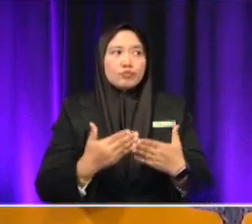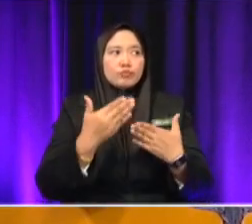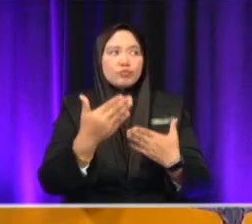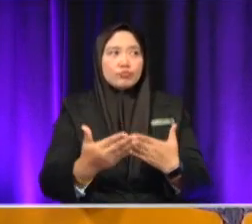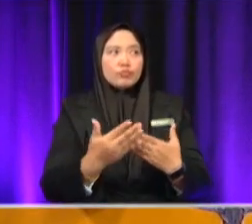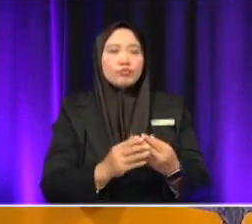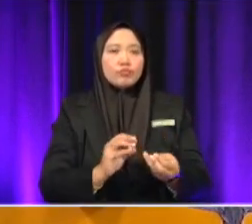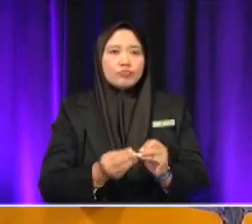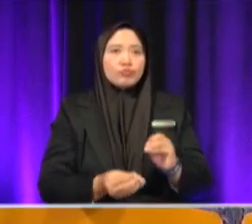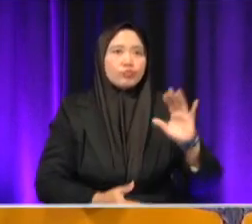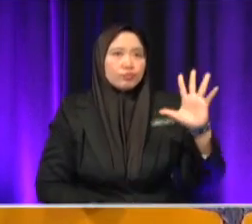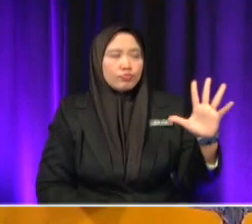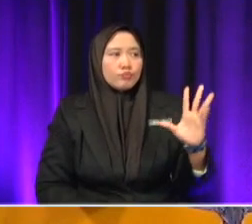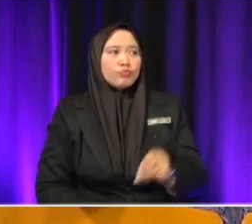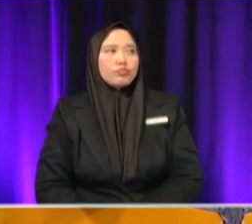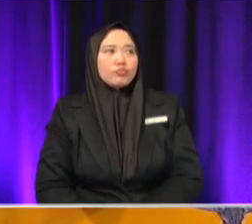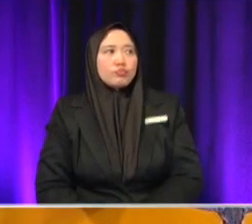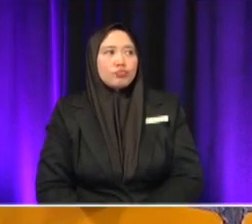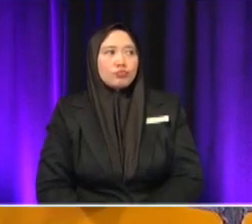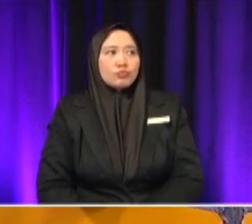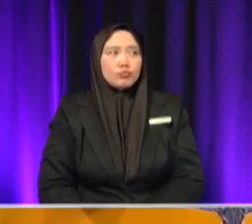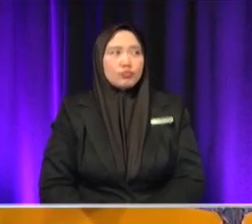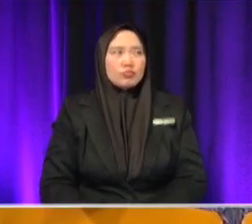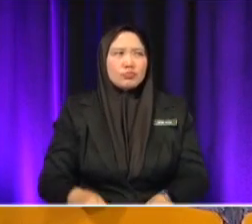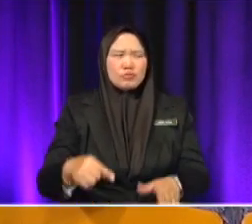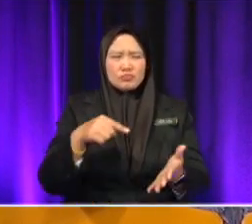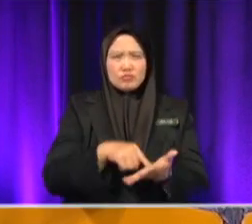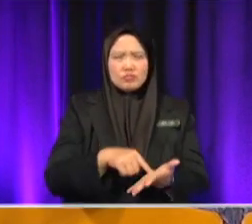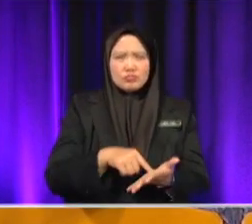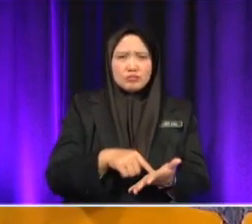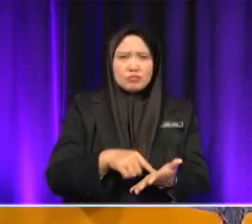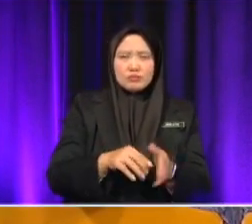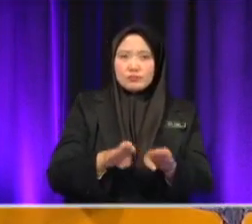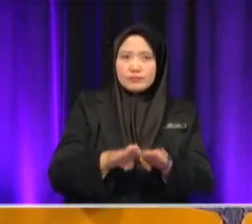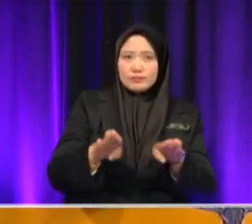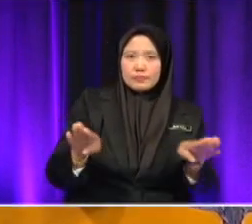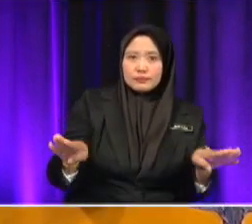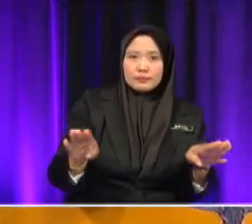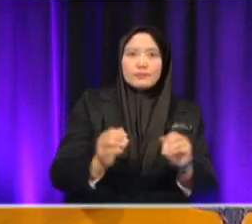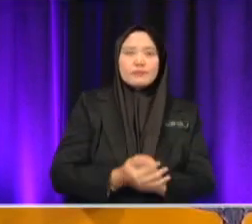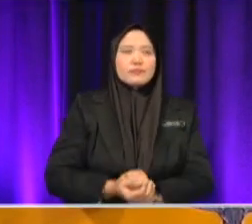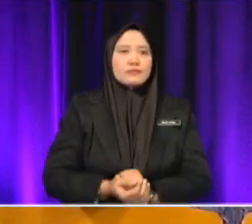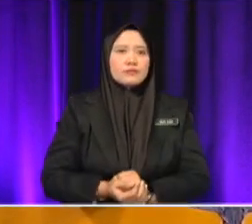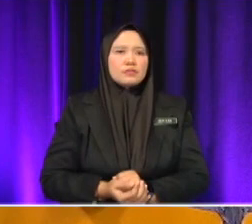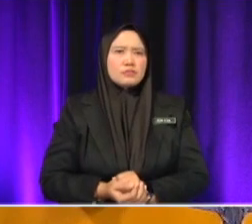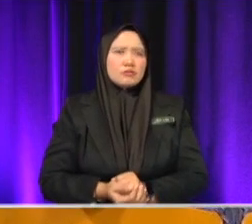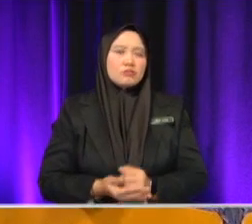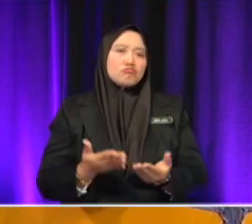Okay, number 5, it's a little bit unique. It's a little bit different from questions 1 till 4. And this is